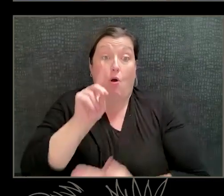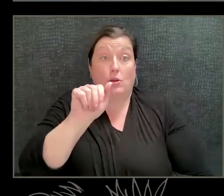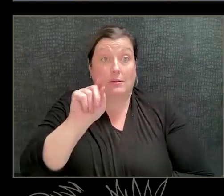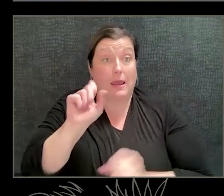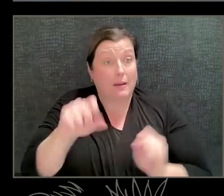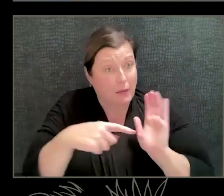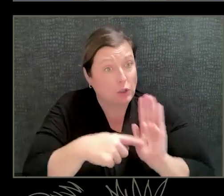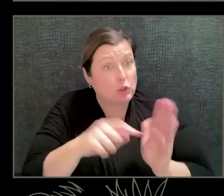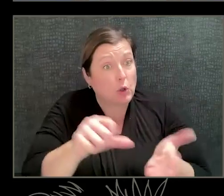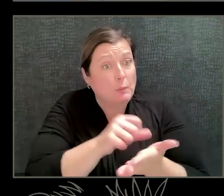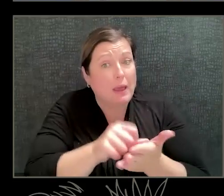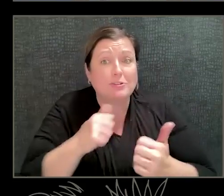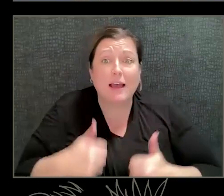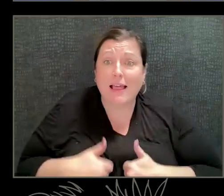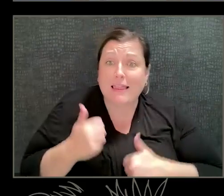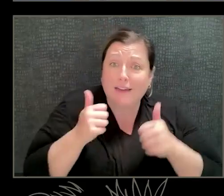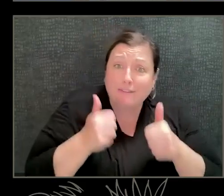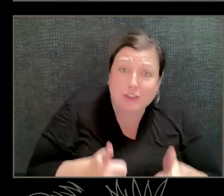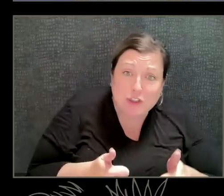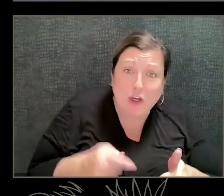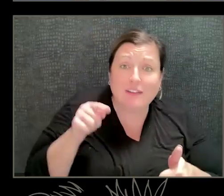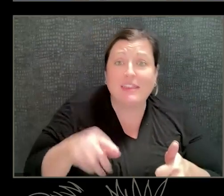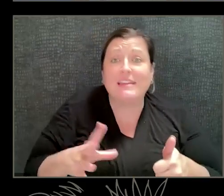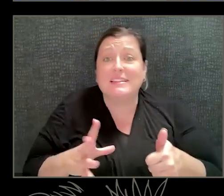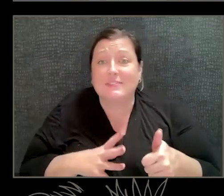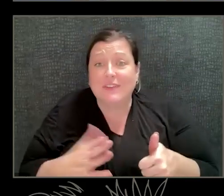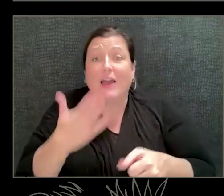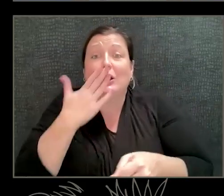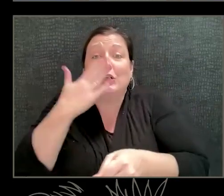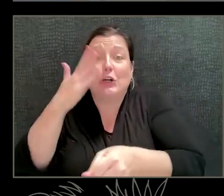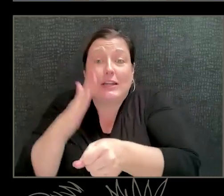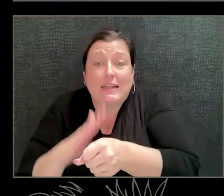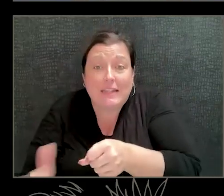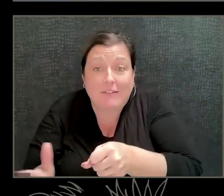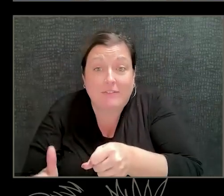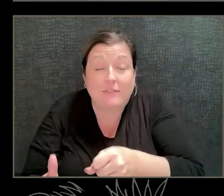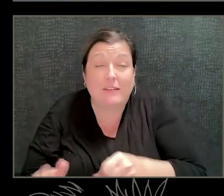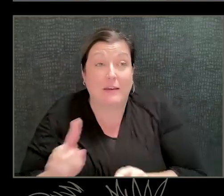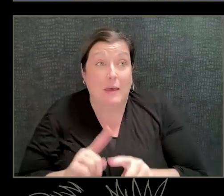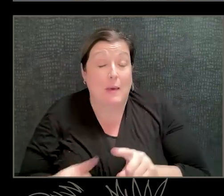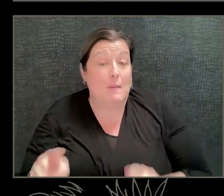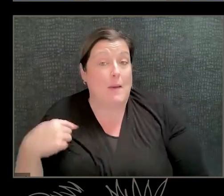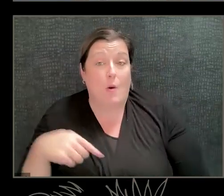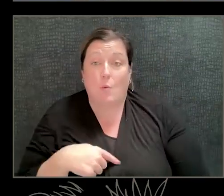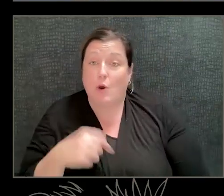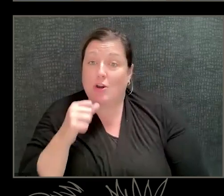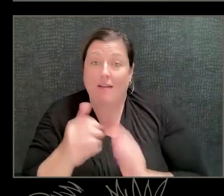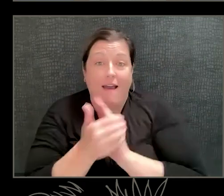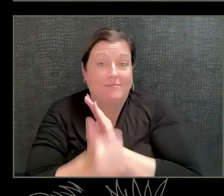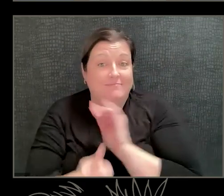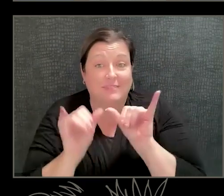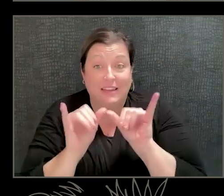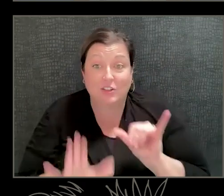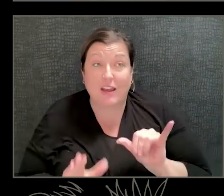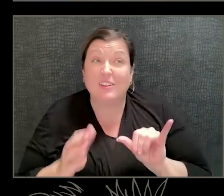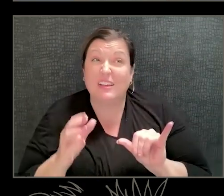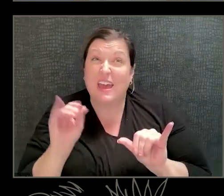And life is good. And this is fine. And again, this is good enough. But we wouldn't be good engineers if we didn't say, maybe we can do